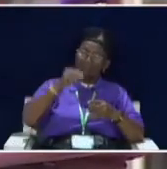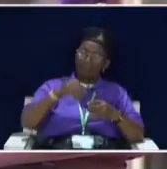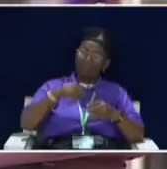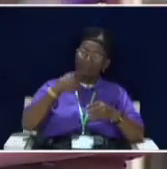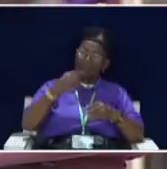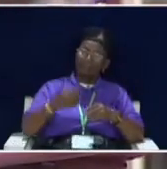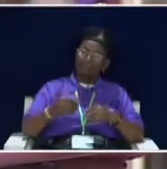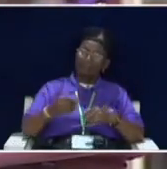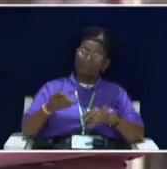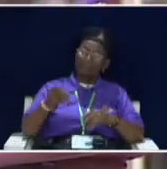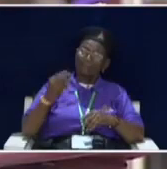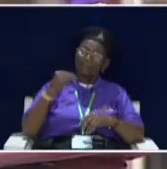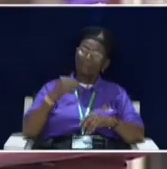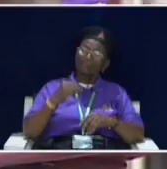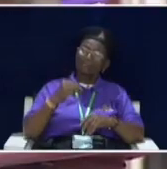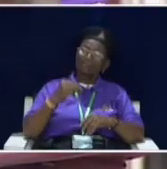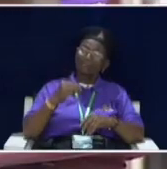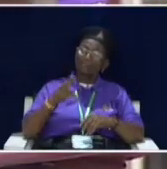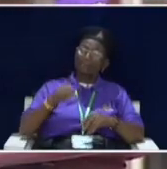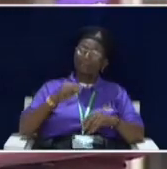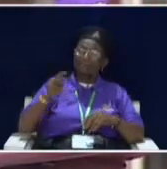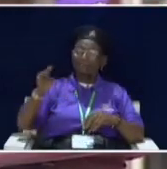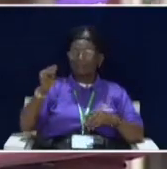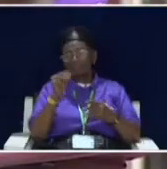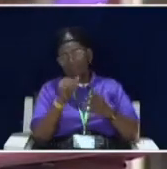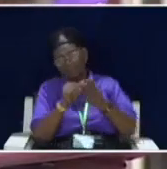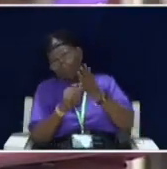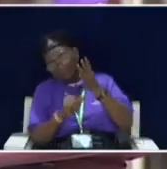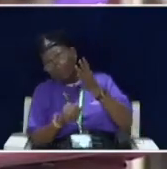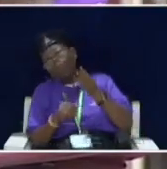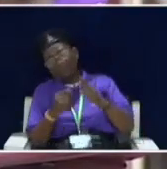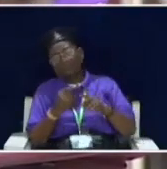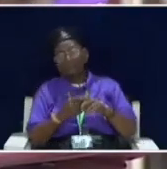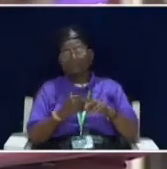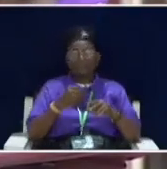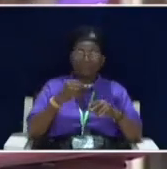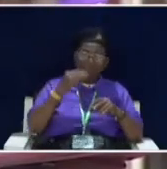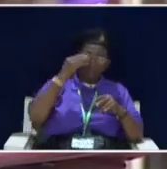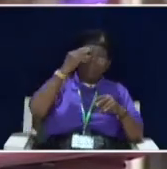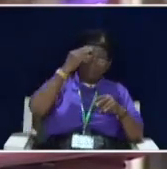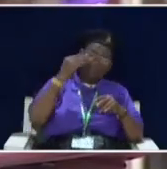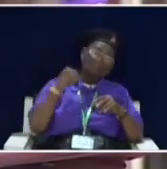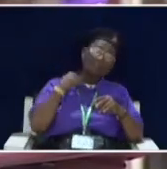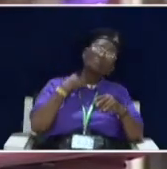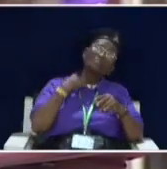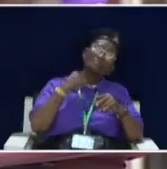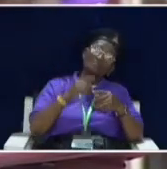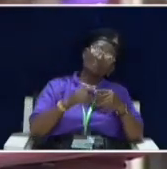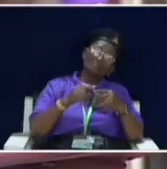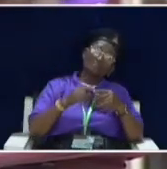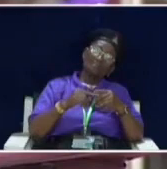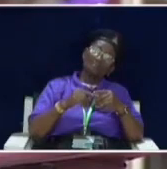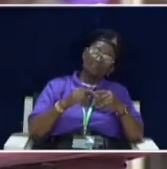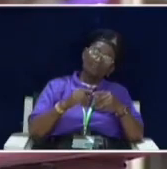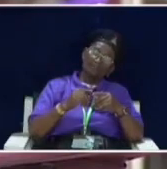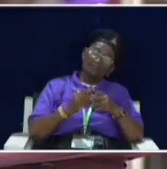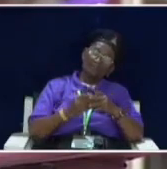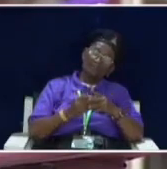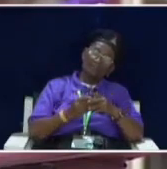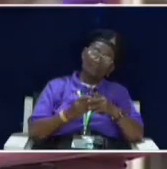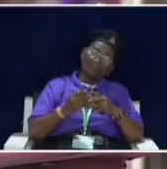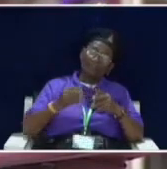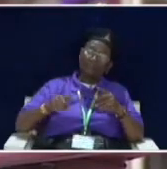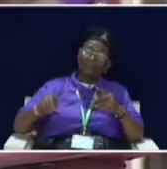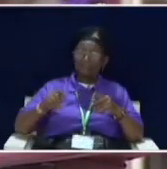downwards. Nigba ti won gbe okunrin na wa to ti ro lapa ro lese lati orun wo. Through the roof to Jesus Christ. Lati